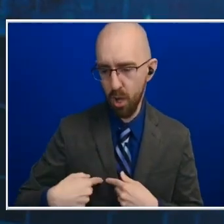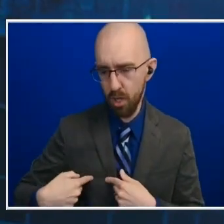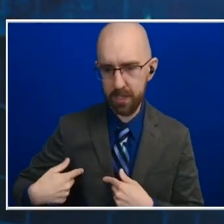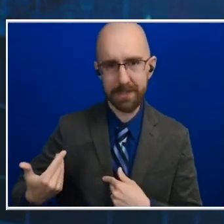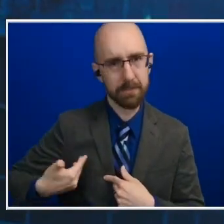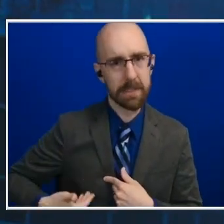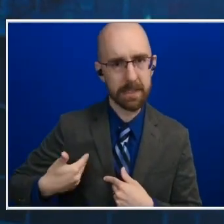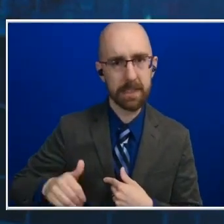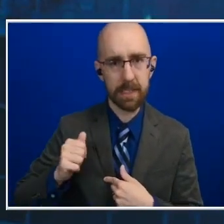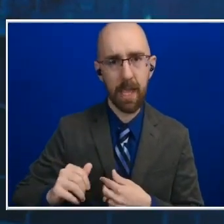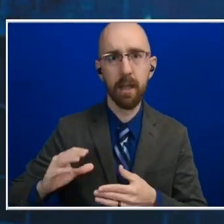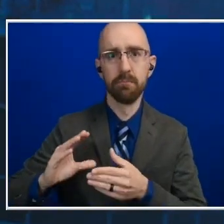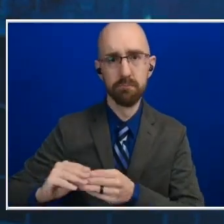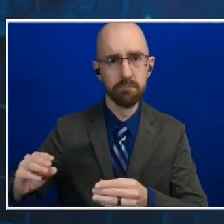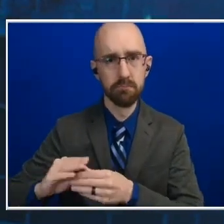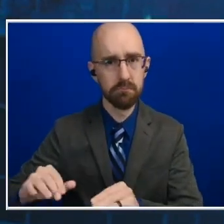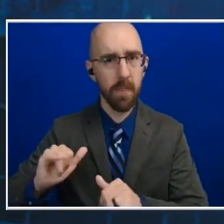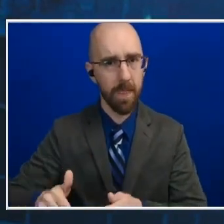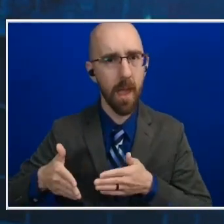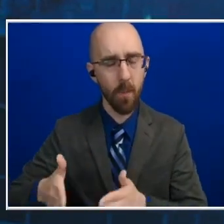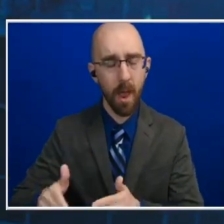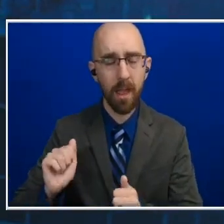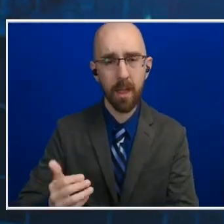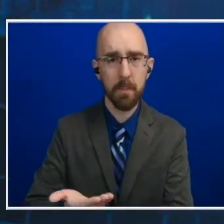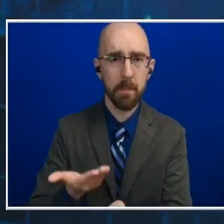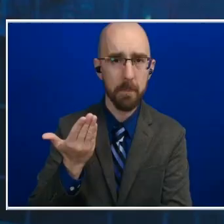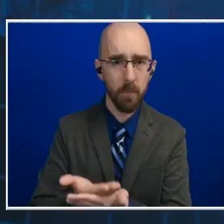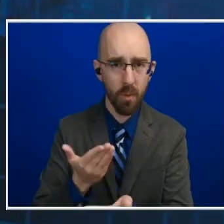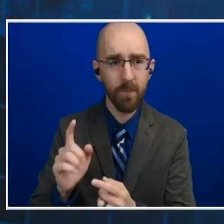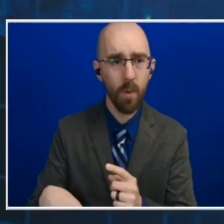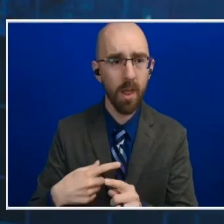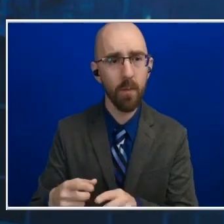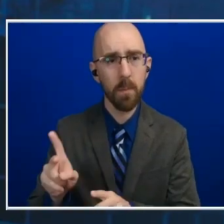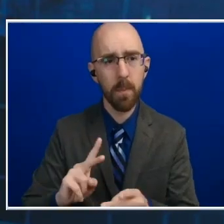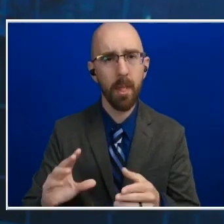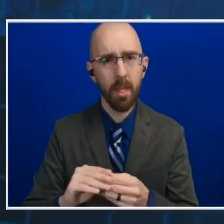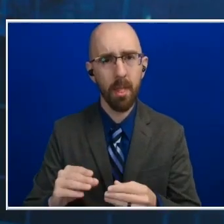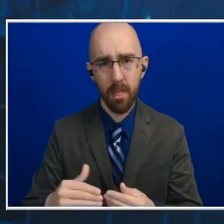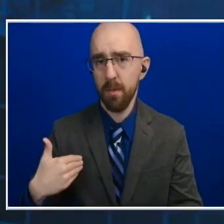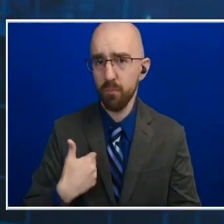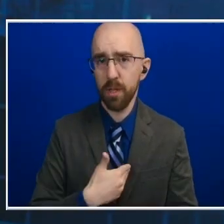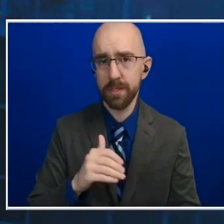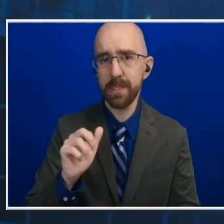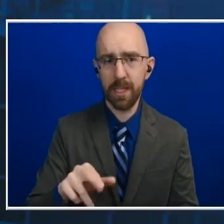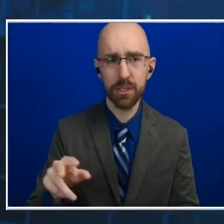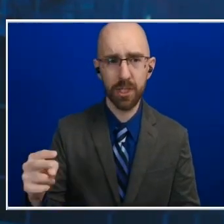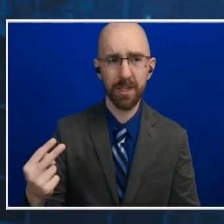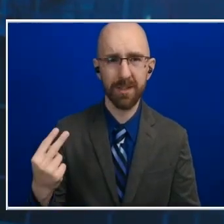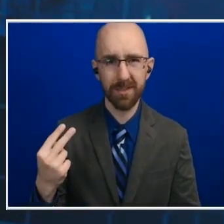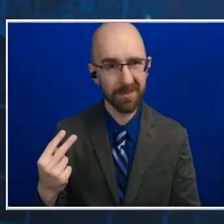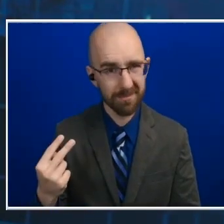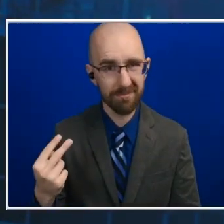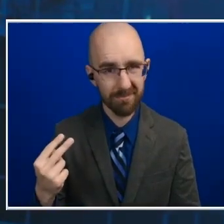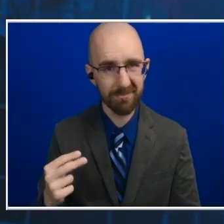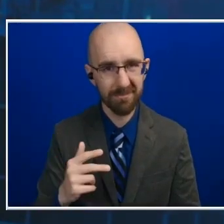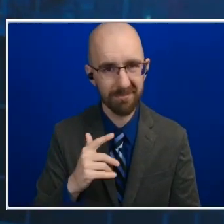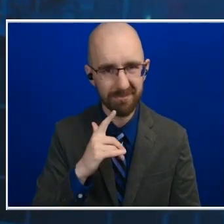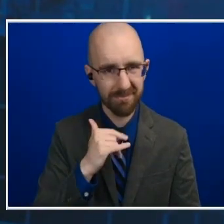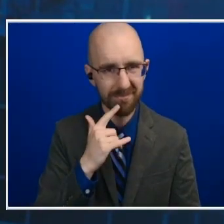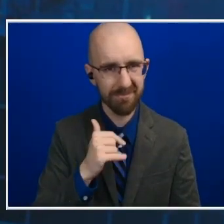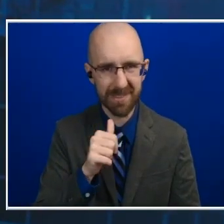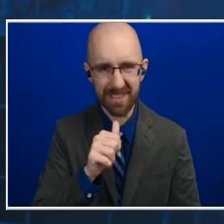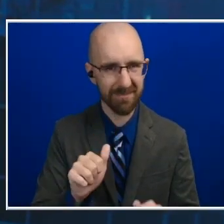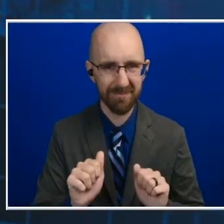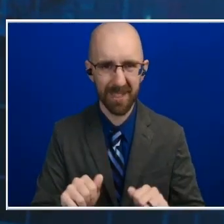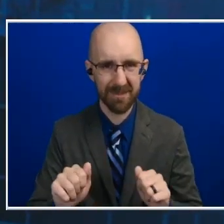story. It's how I can prove that when people go, I have breast cancer and stuff, they go, no, that's not possible. They kind of look at you and kind of